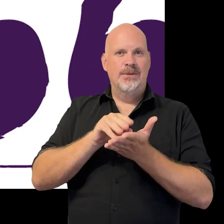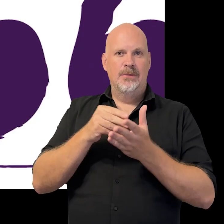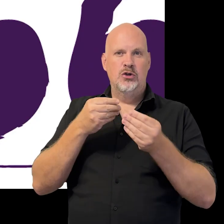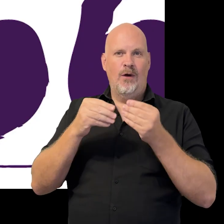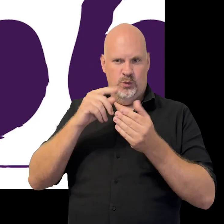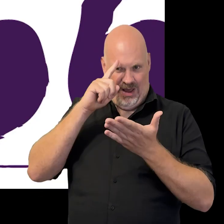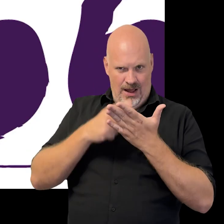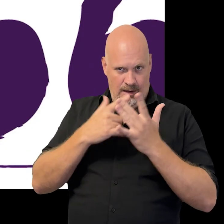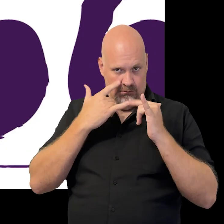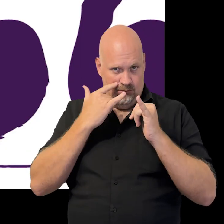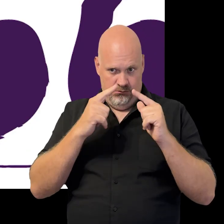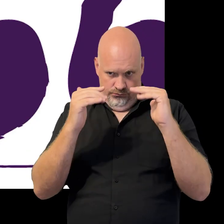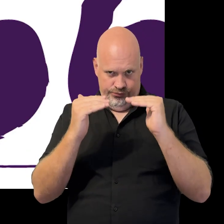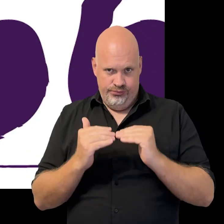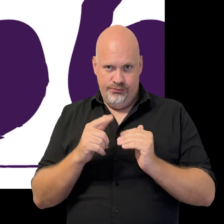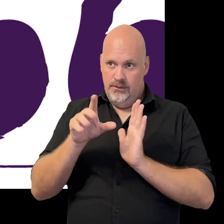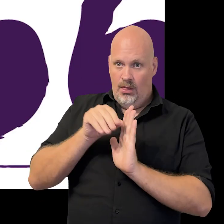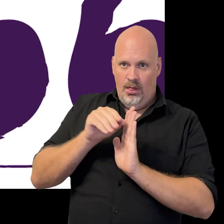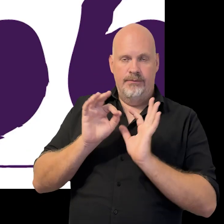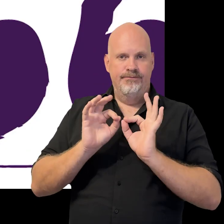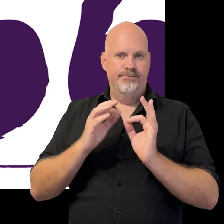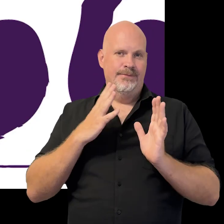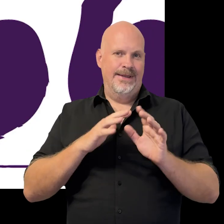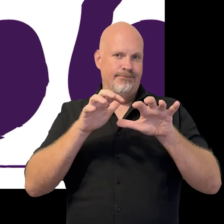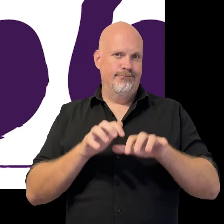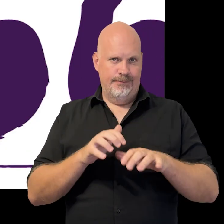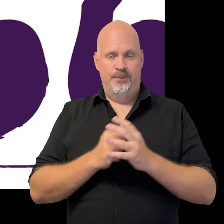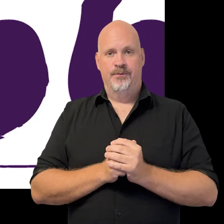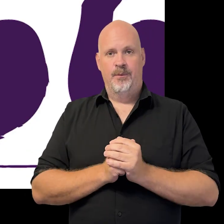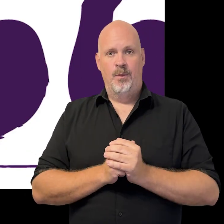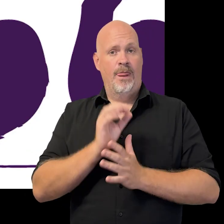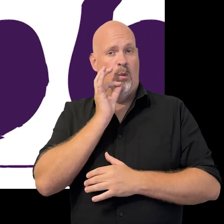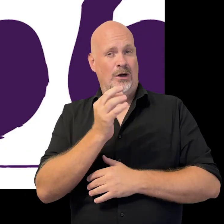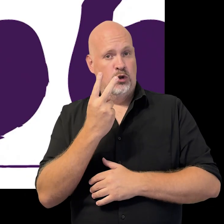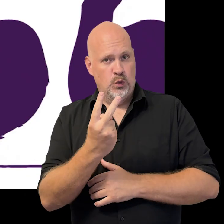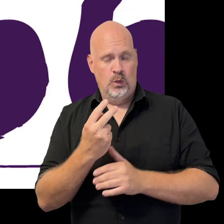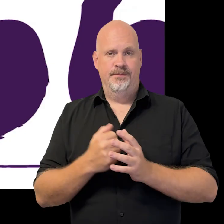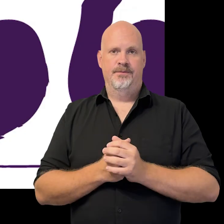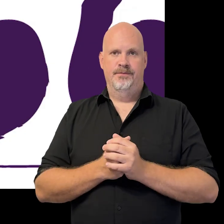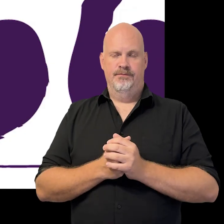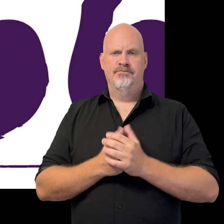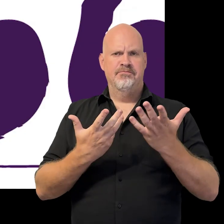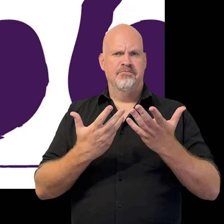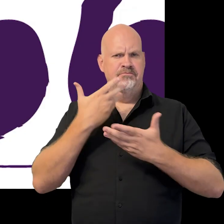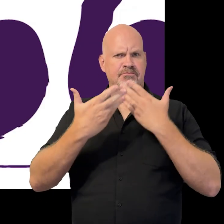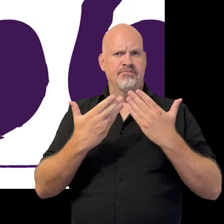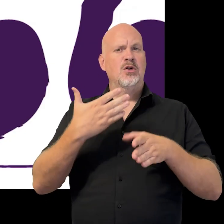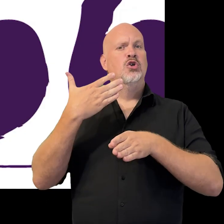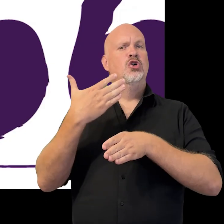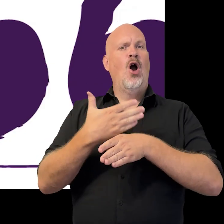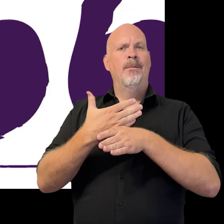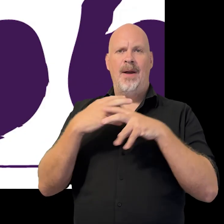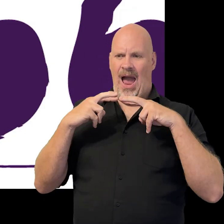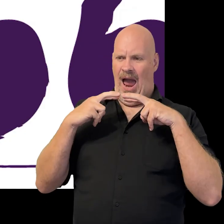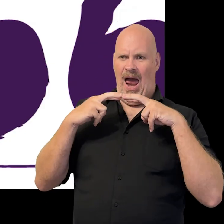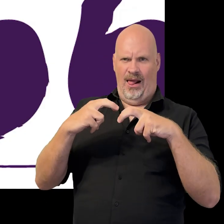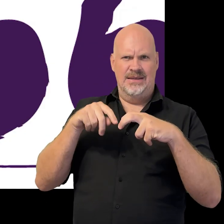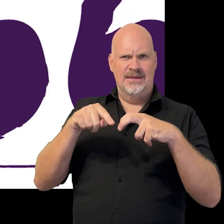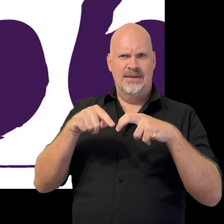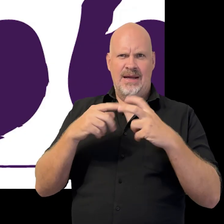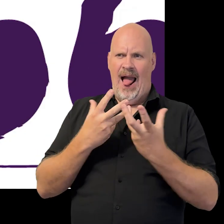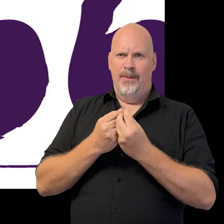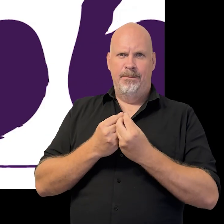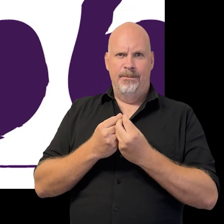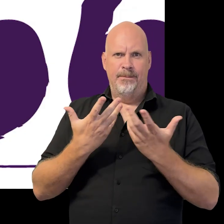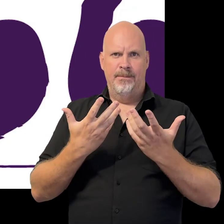issue. It needs to be aligned to the research aim, which we'll have a look at in a second. And the reason